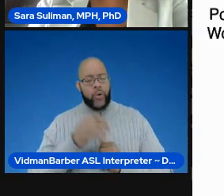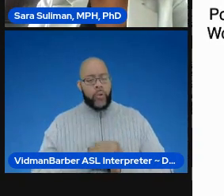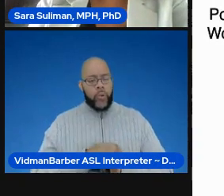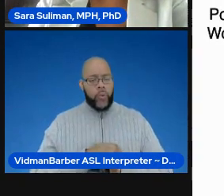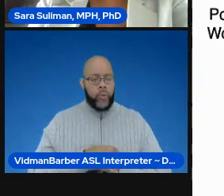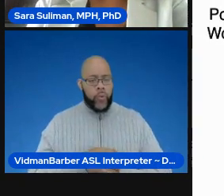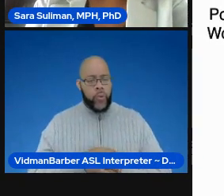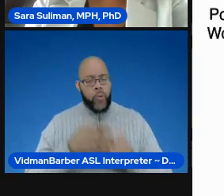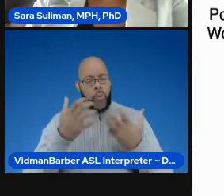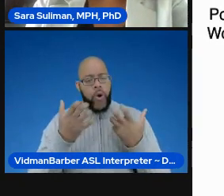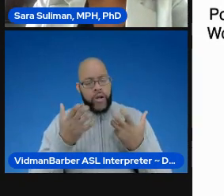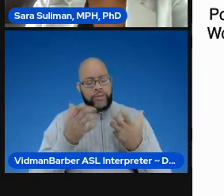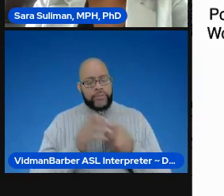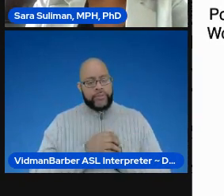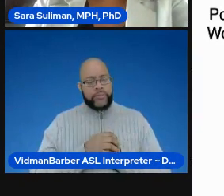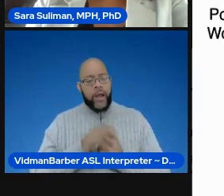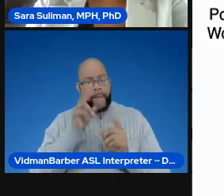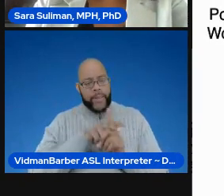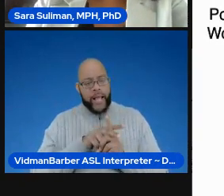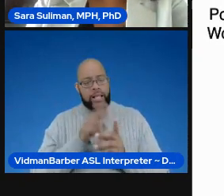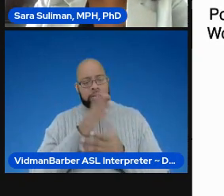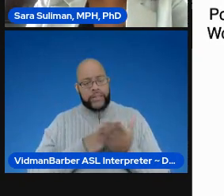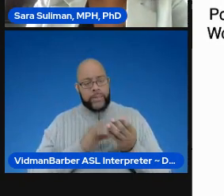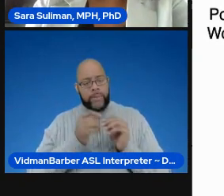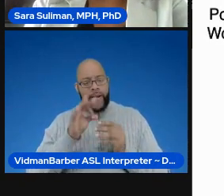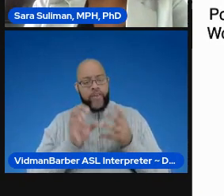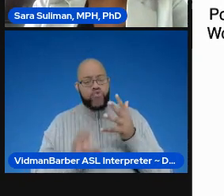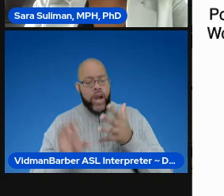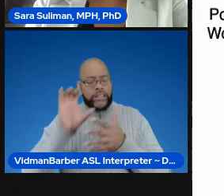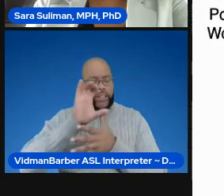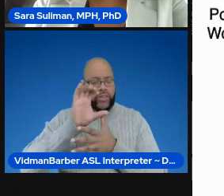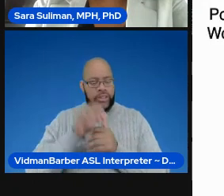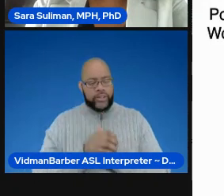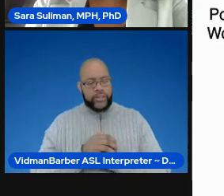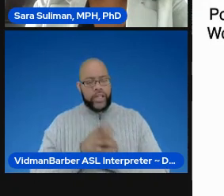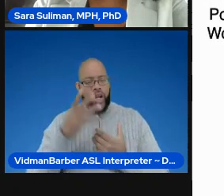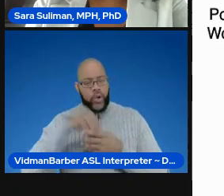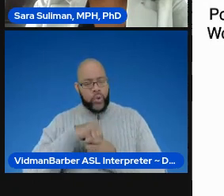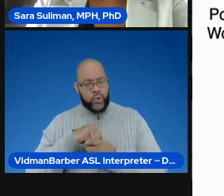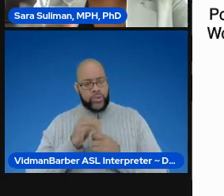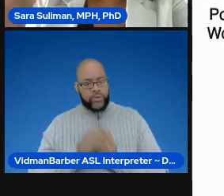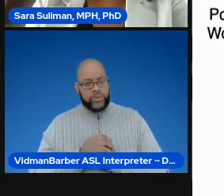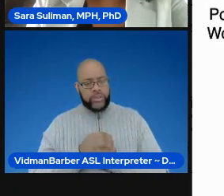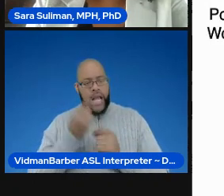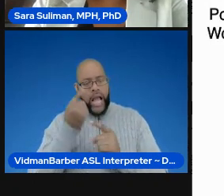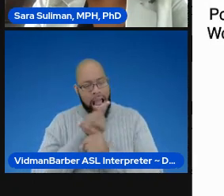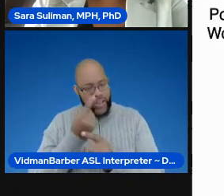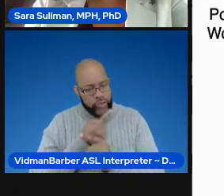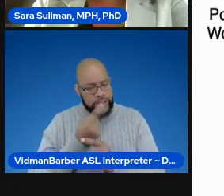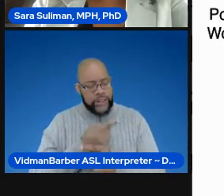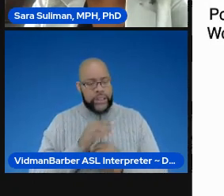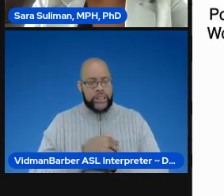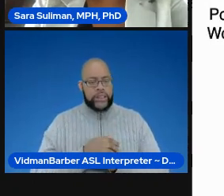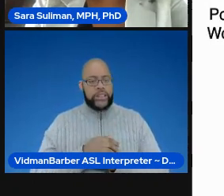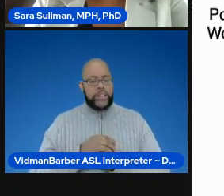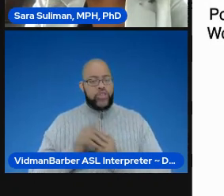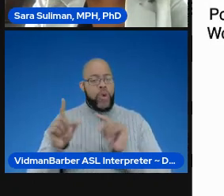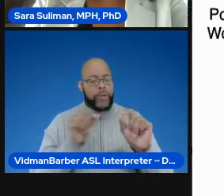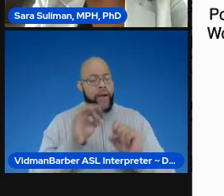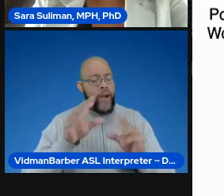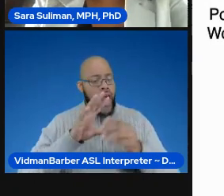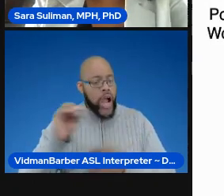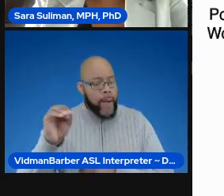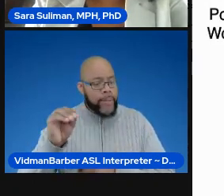We wanted to apply a certain number of criteria, including accuracy, the reputation of the company,